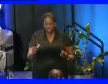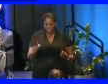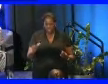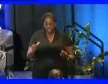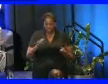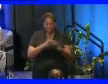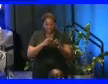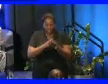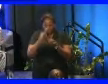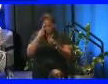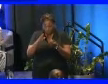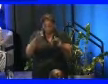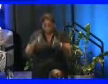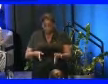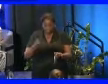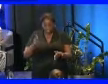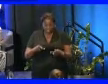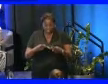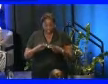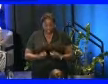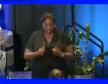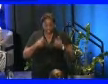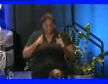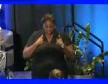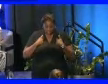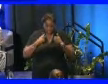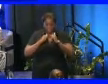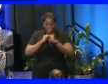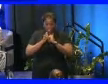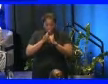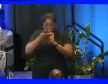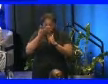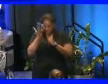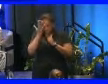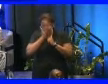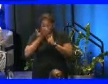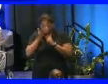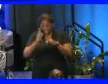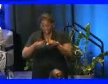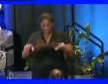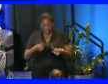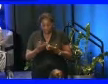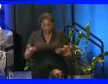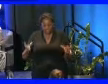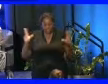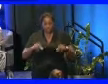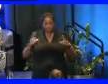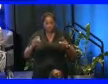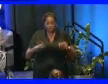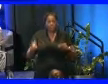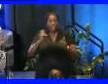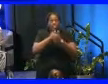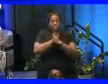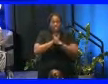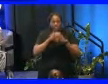come and advocate for a person that needs a place to live because of the way they smell or look or can't do something? No, God is